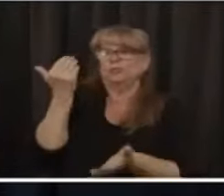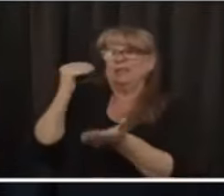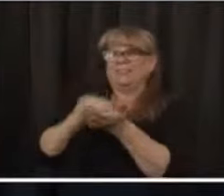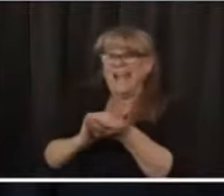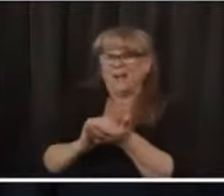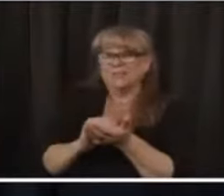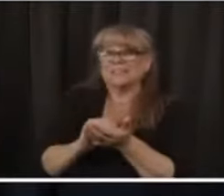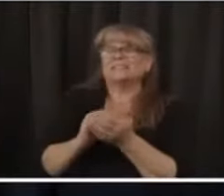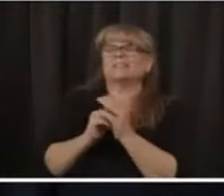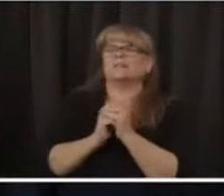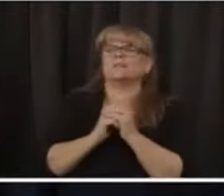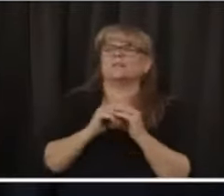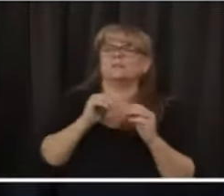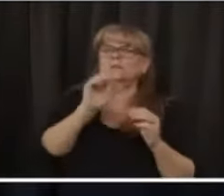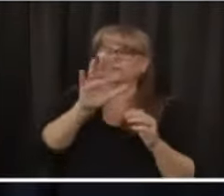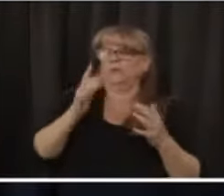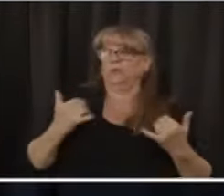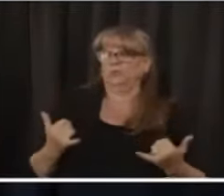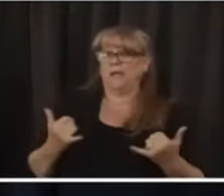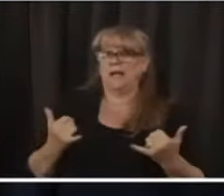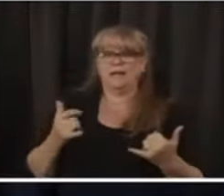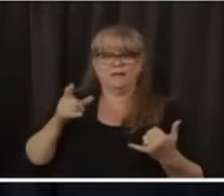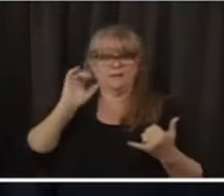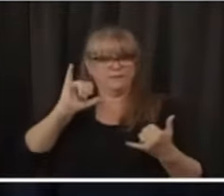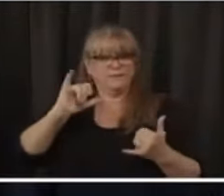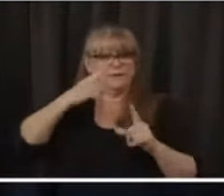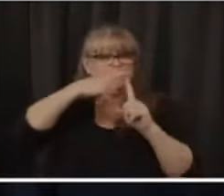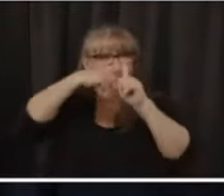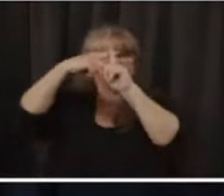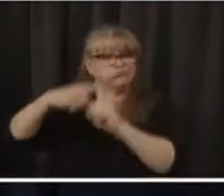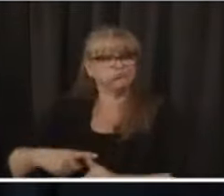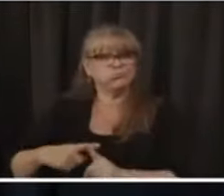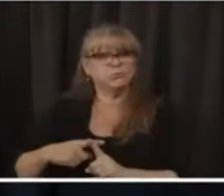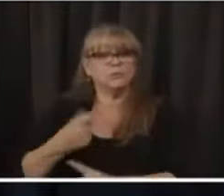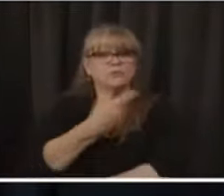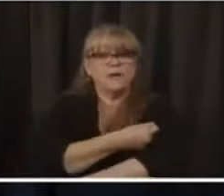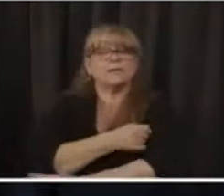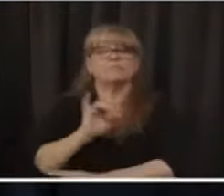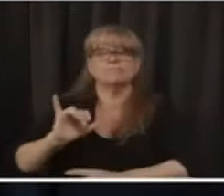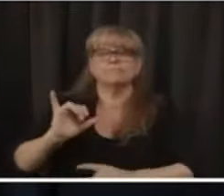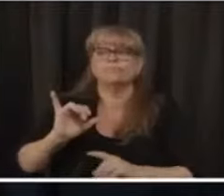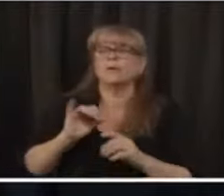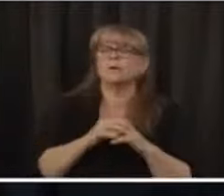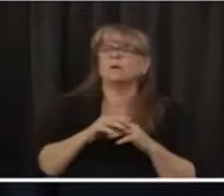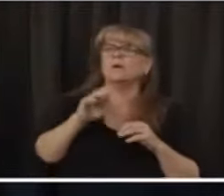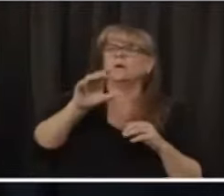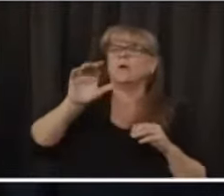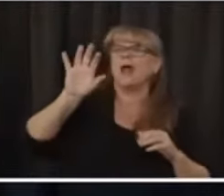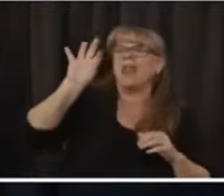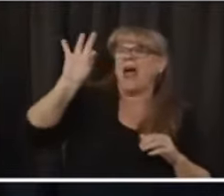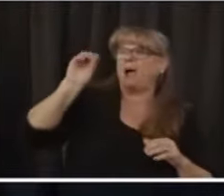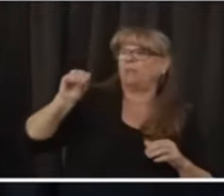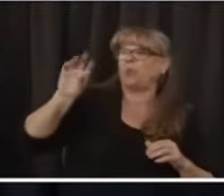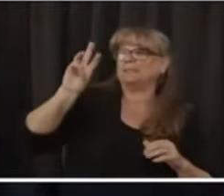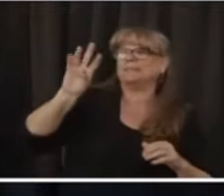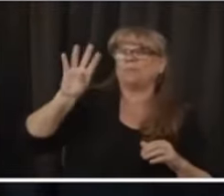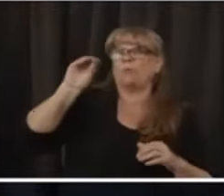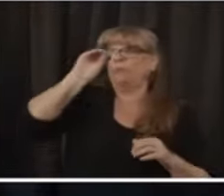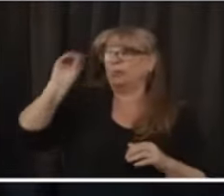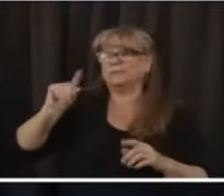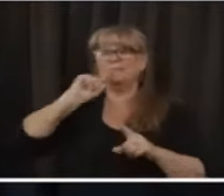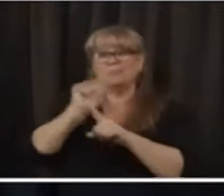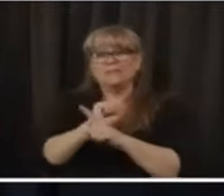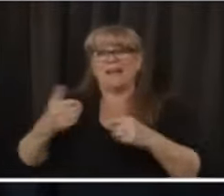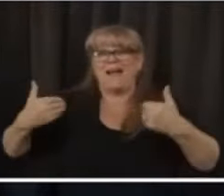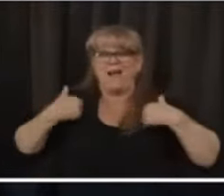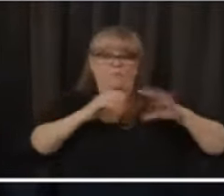is a very high positivity rate, 9.64%, the highest it's been in months. We also have